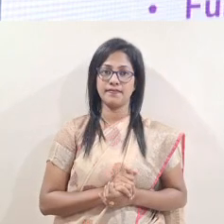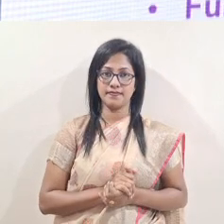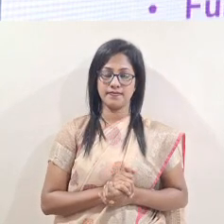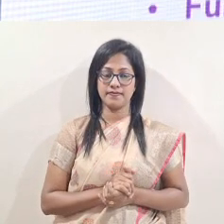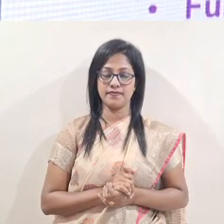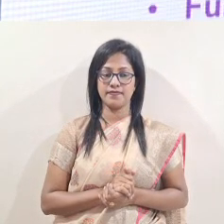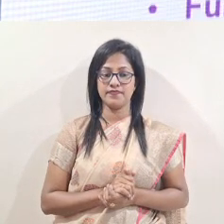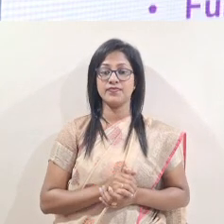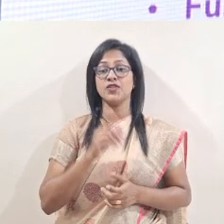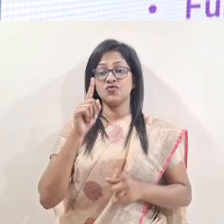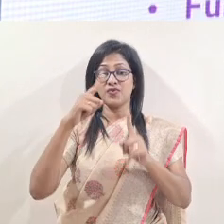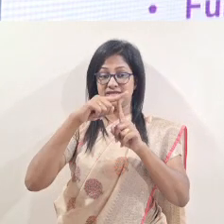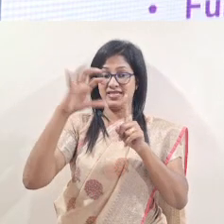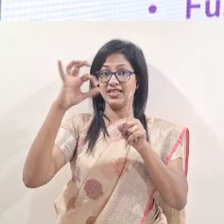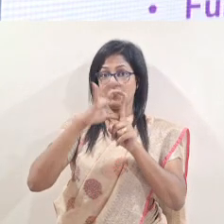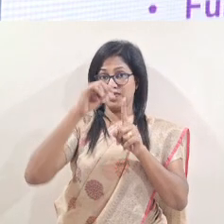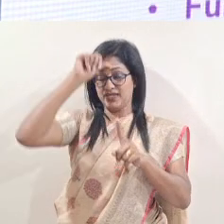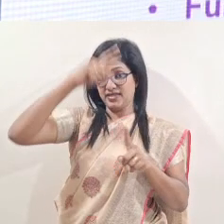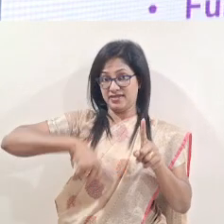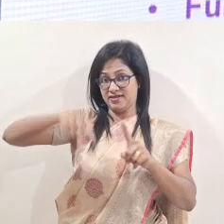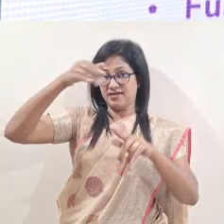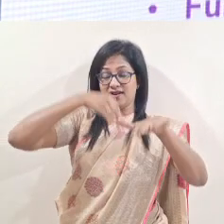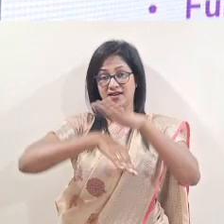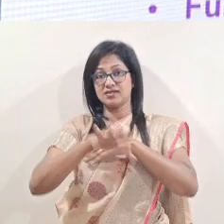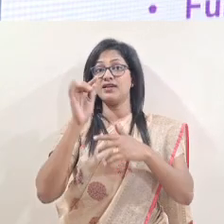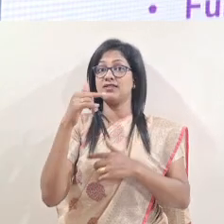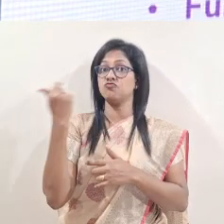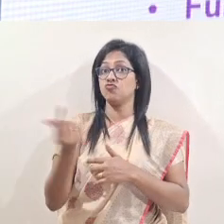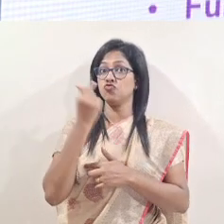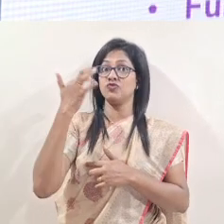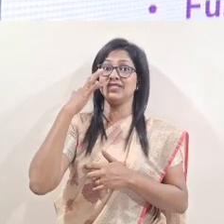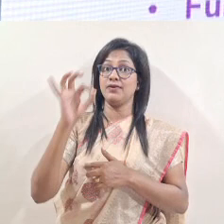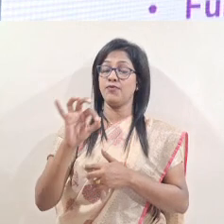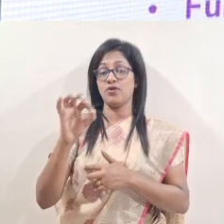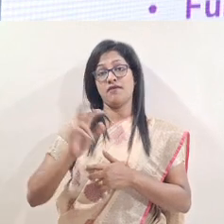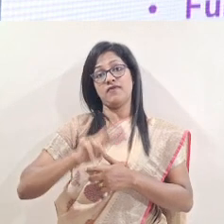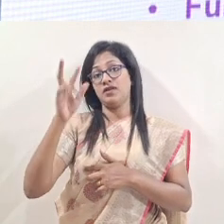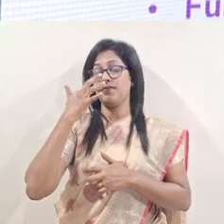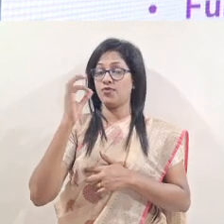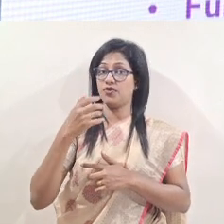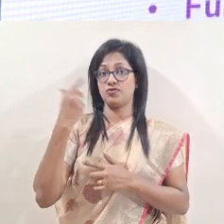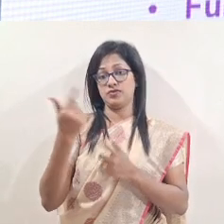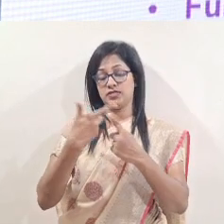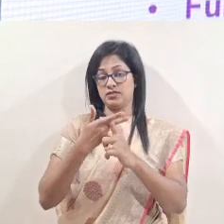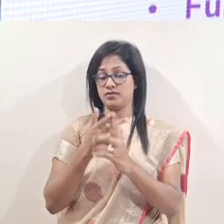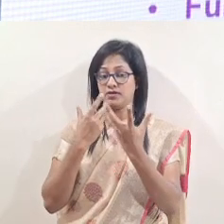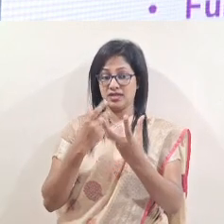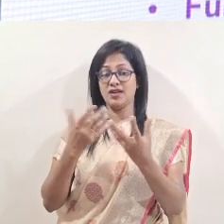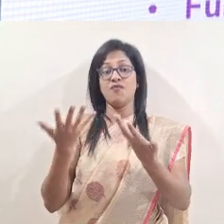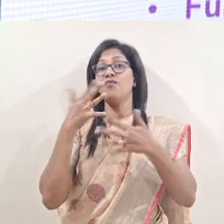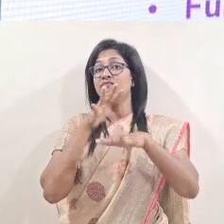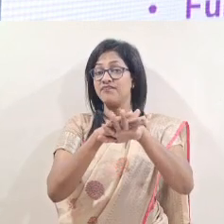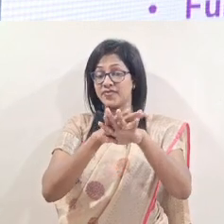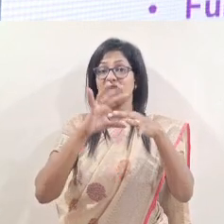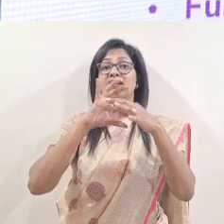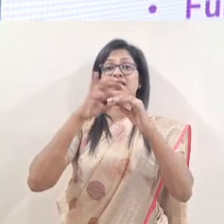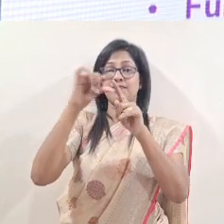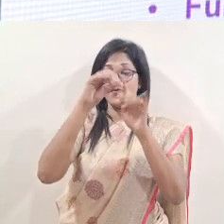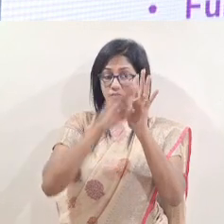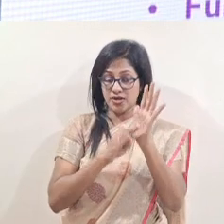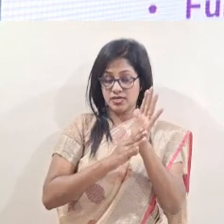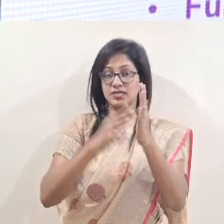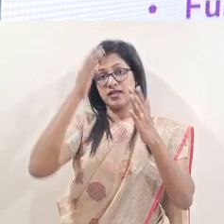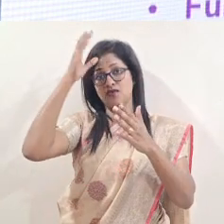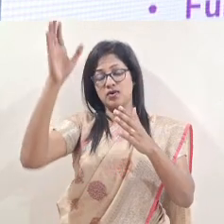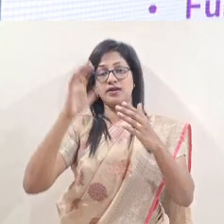So TOD in India is a potential tool if we look it in the form of a well-integrated, policy-driven and context-specific approach,